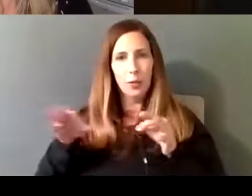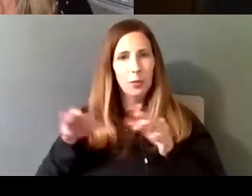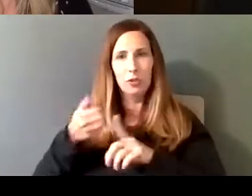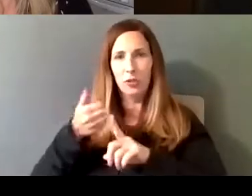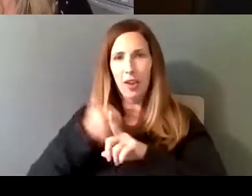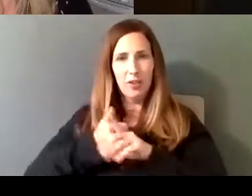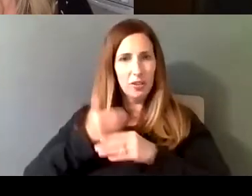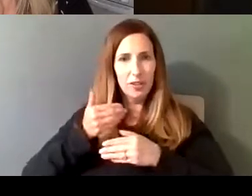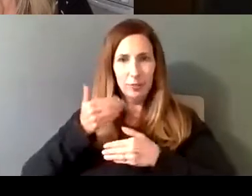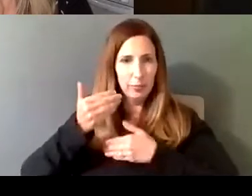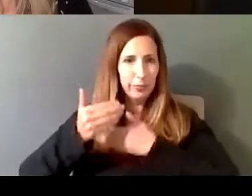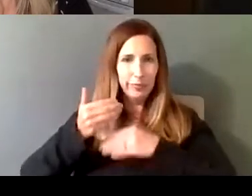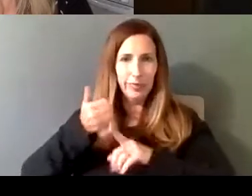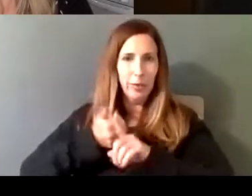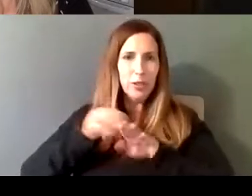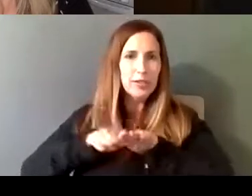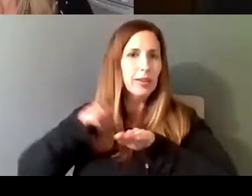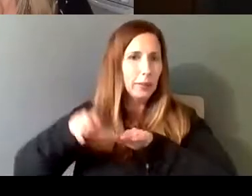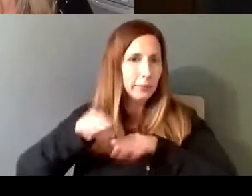the way when we're helping clients. So.